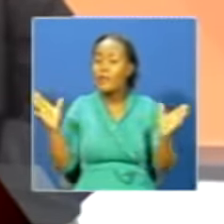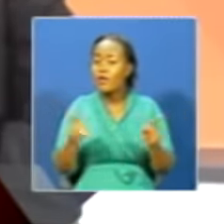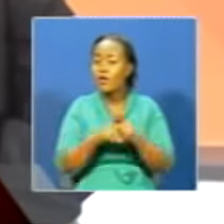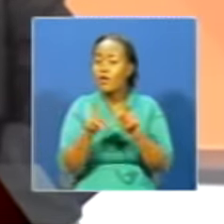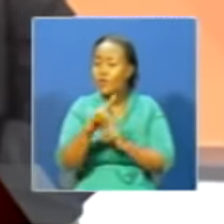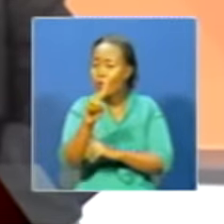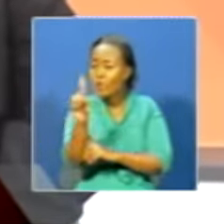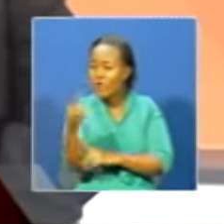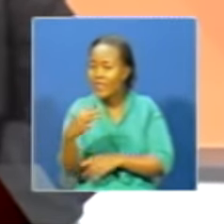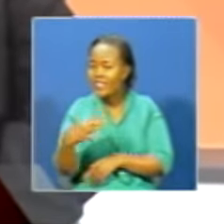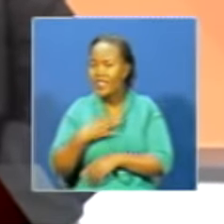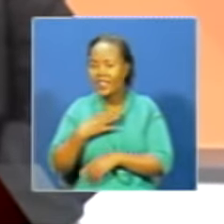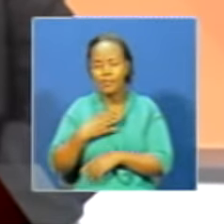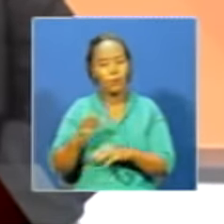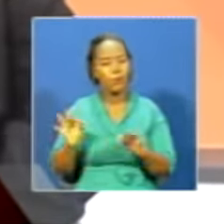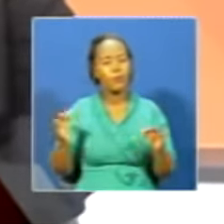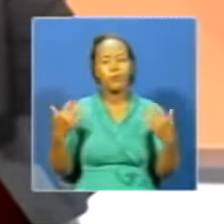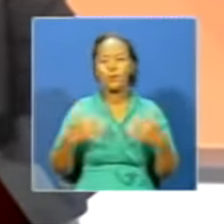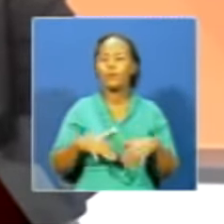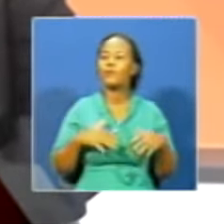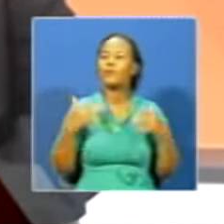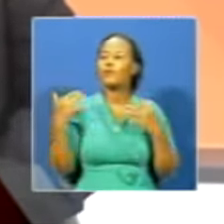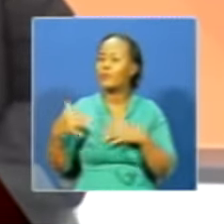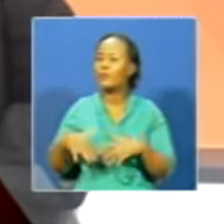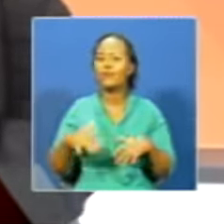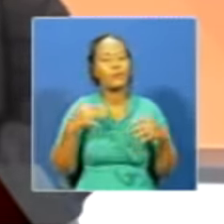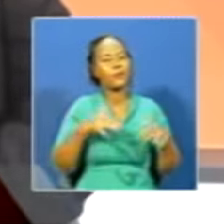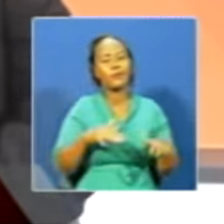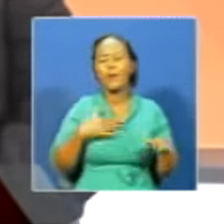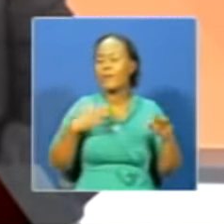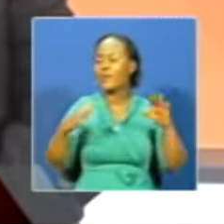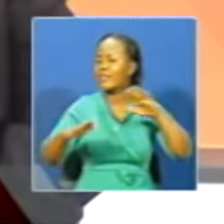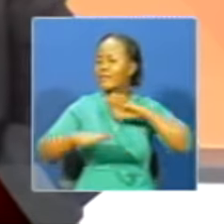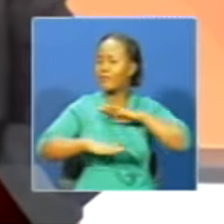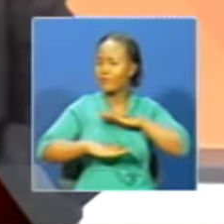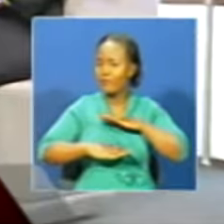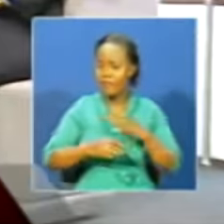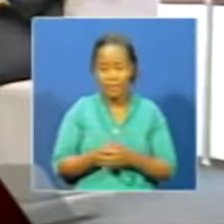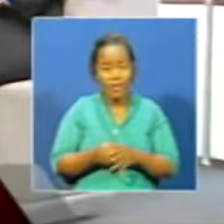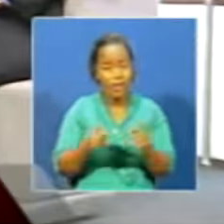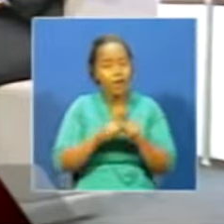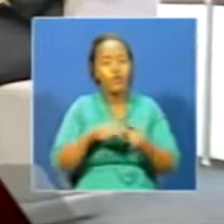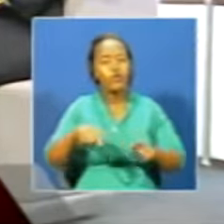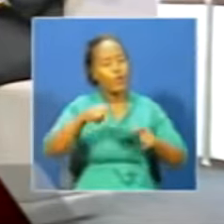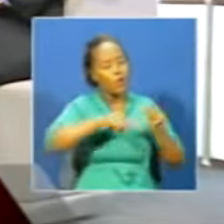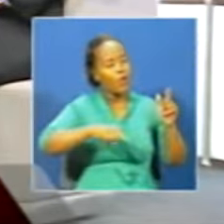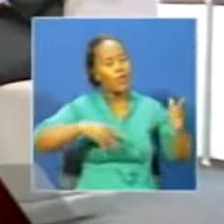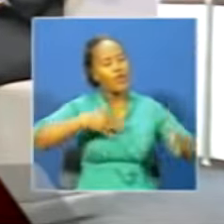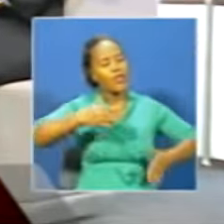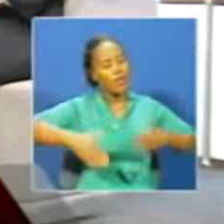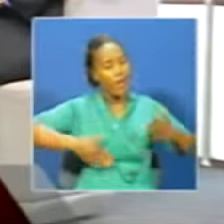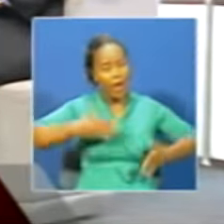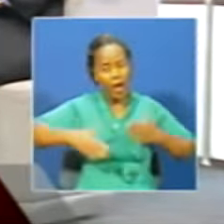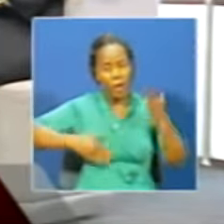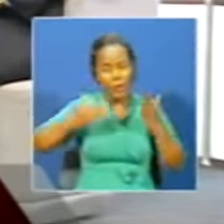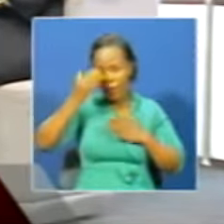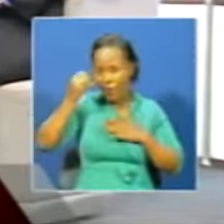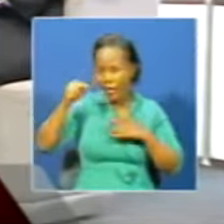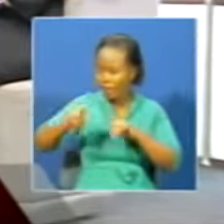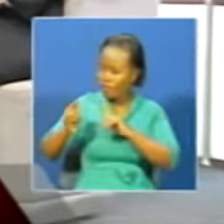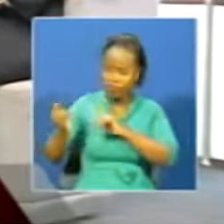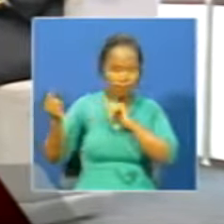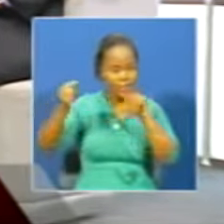you. Who would ask for more? Exactly. And we're really delighted that that you came through.